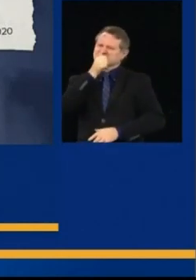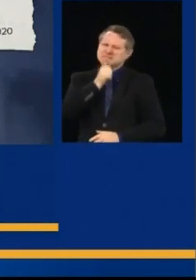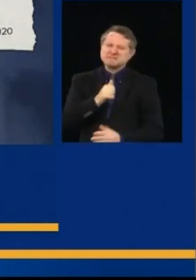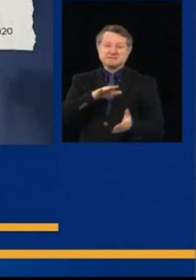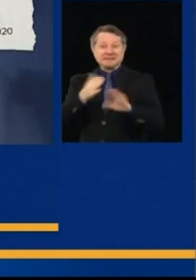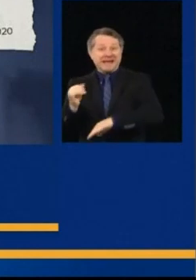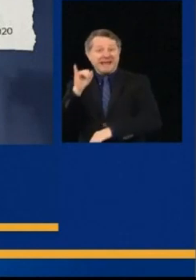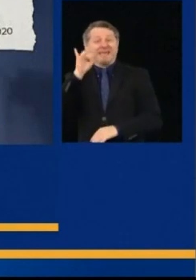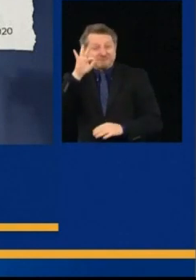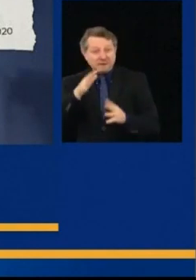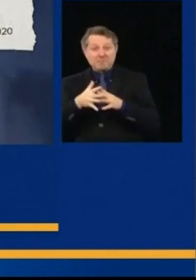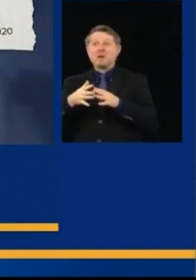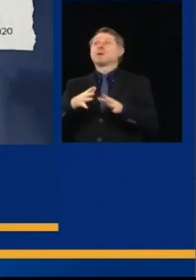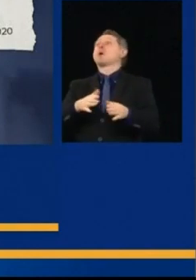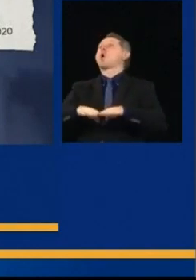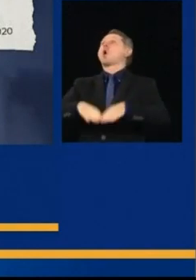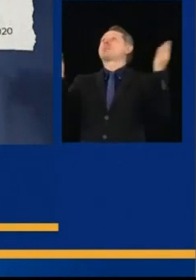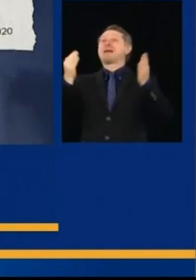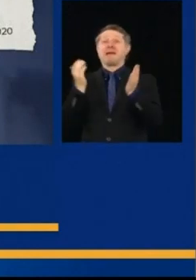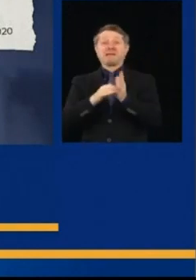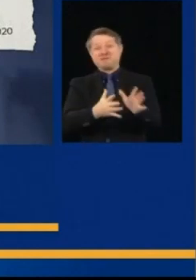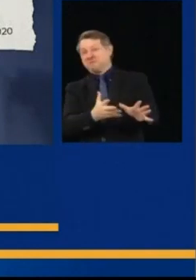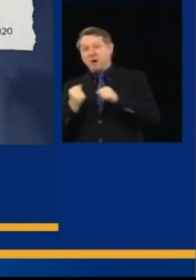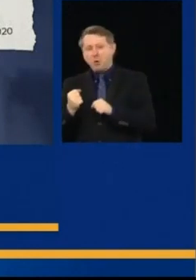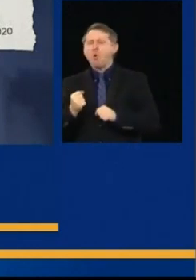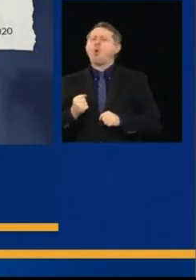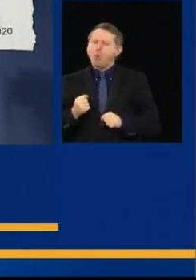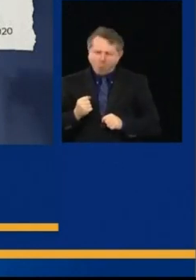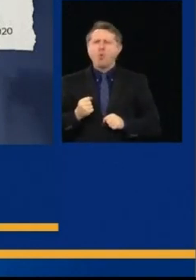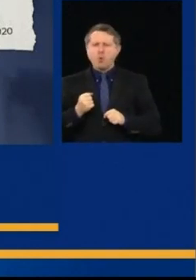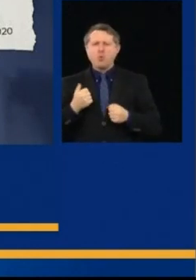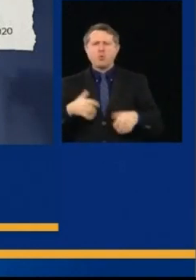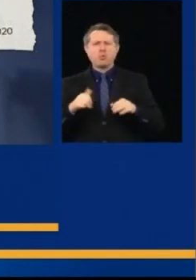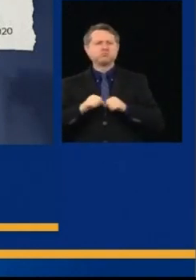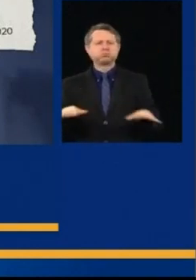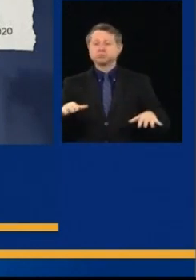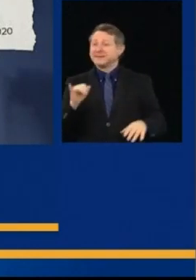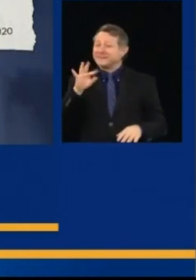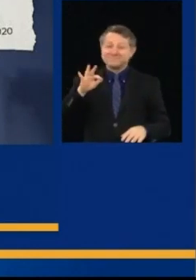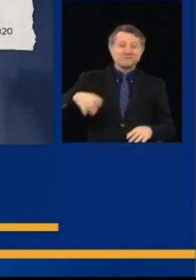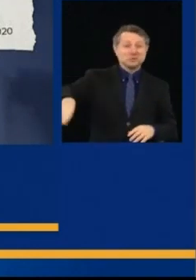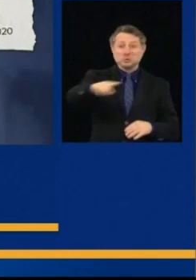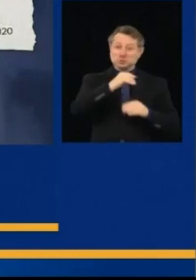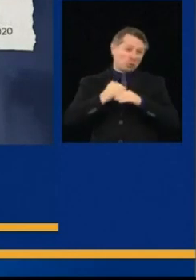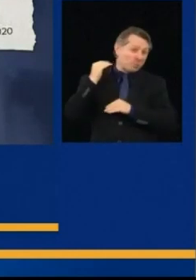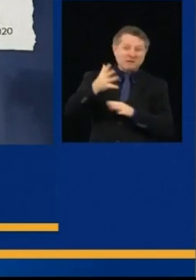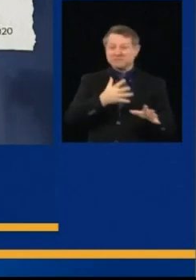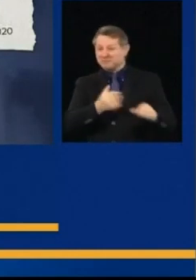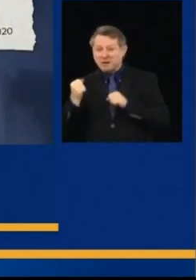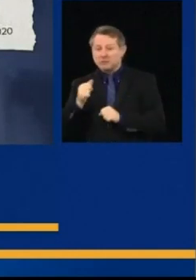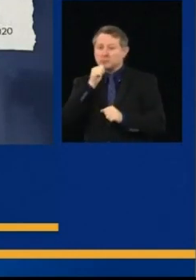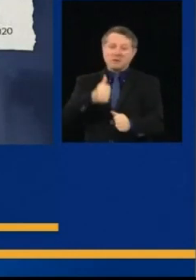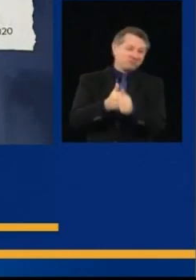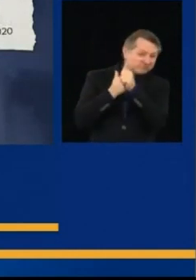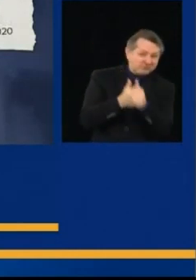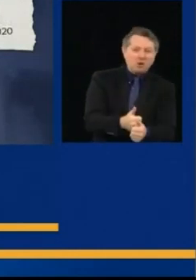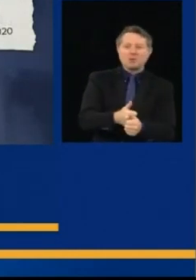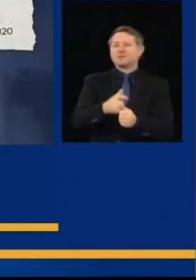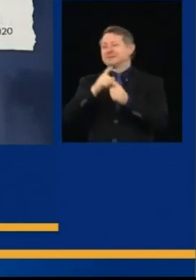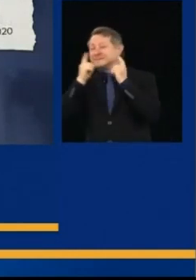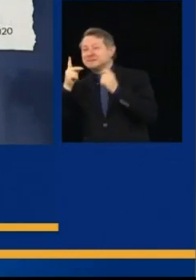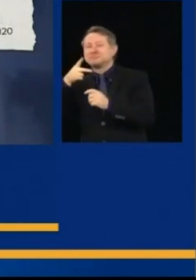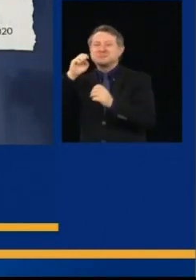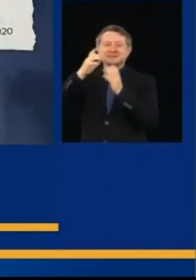you reopen the economy too soon, people are not taking the precautions, you have gatherings, the